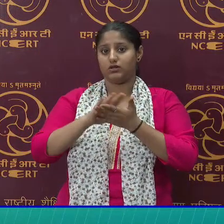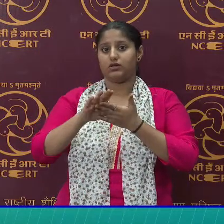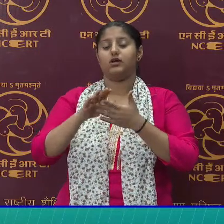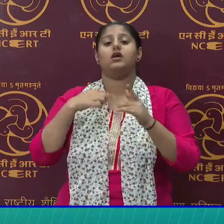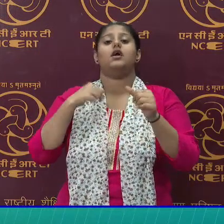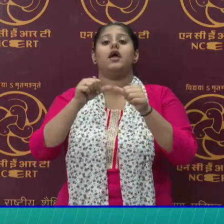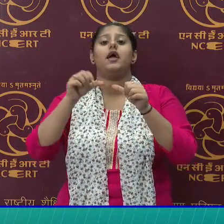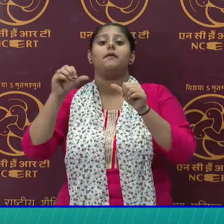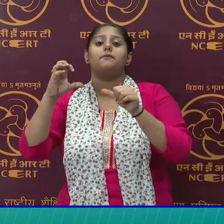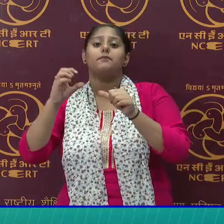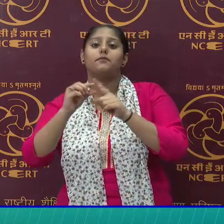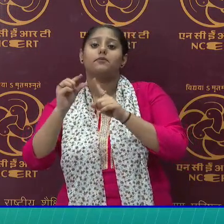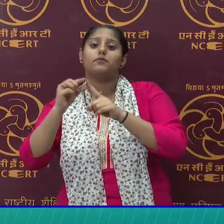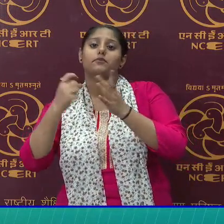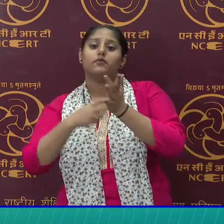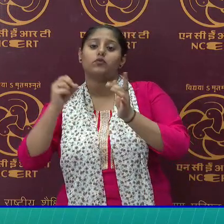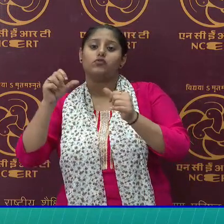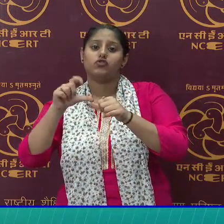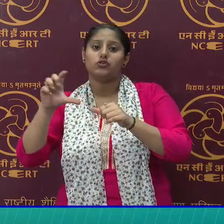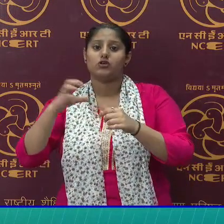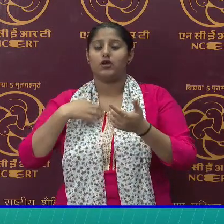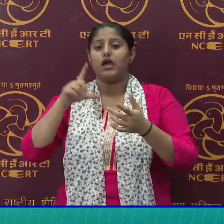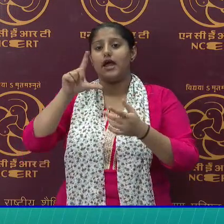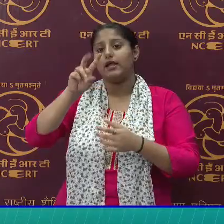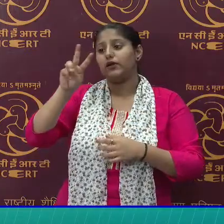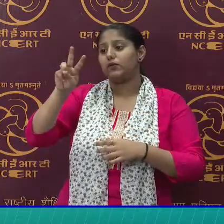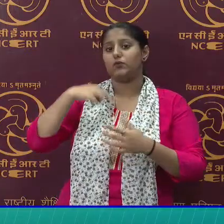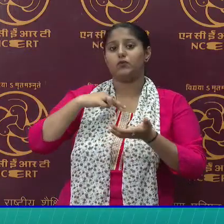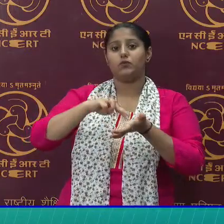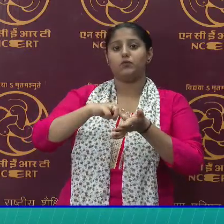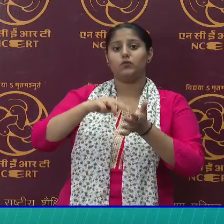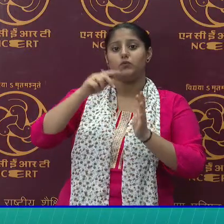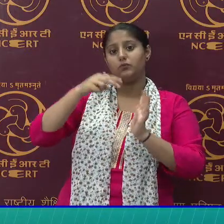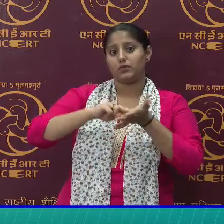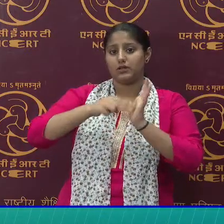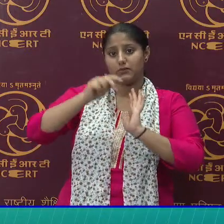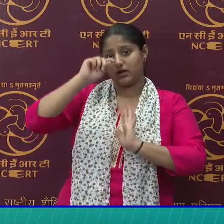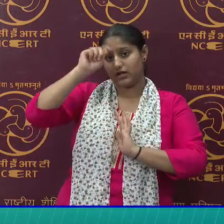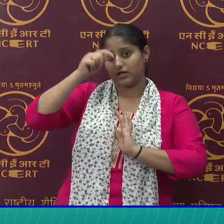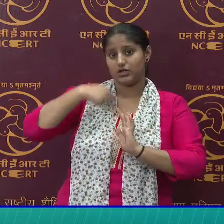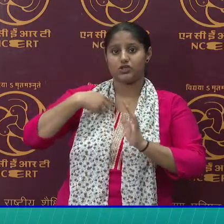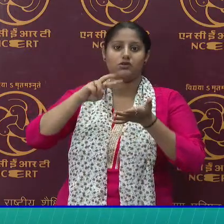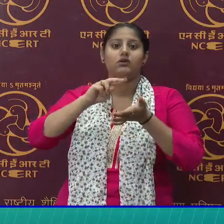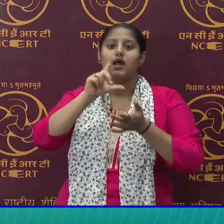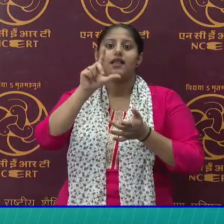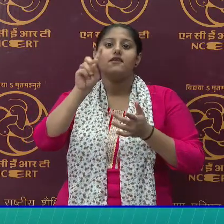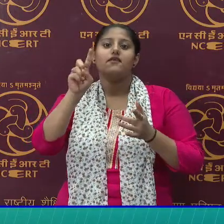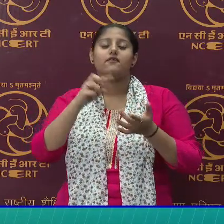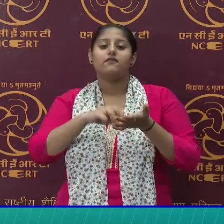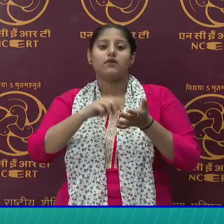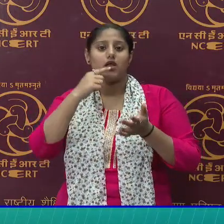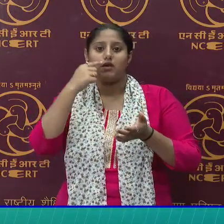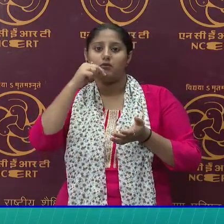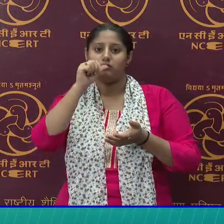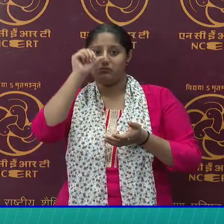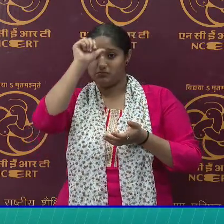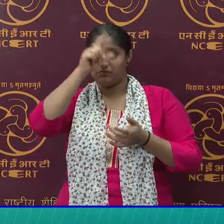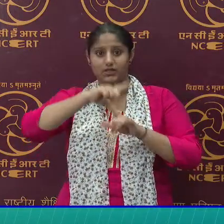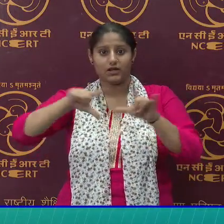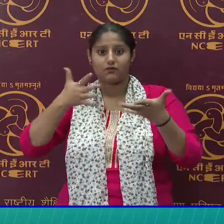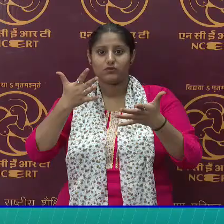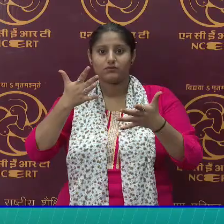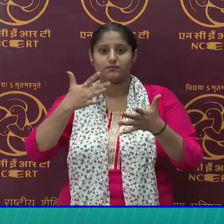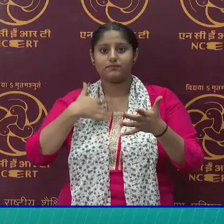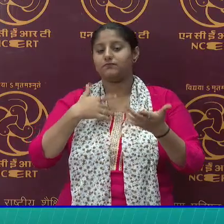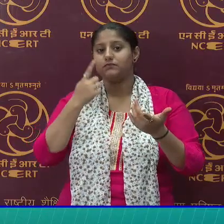and R2, that is L2 because English is generally not the mother tongue. It is also